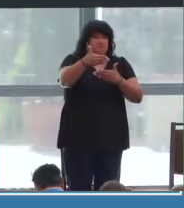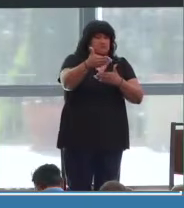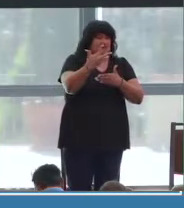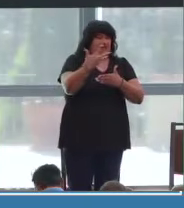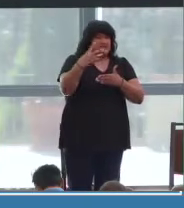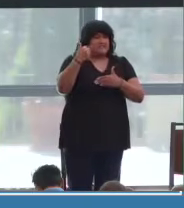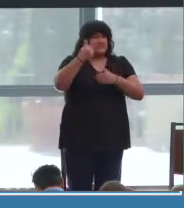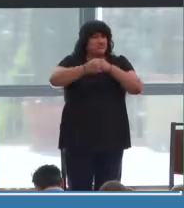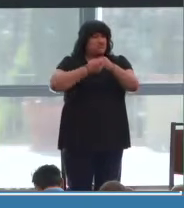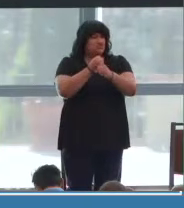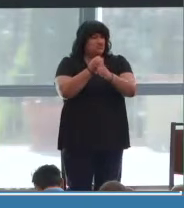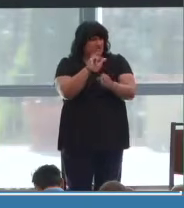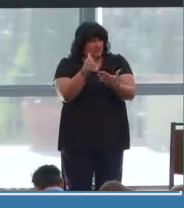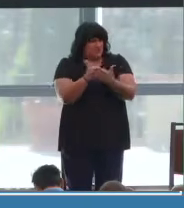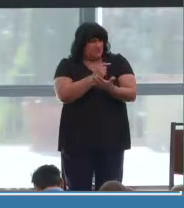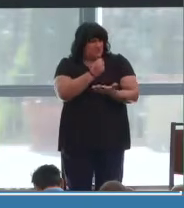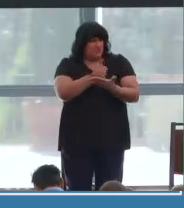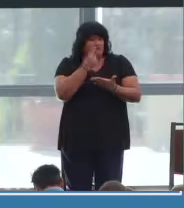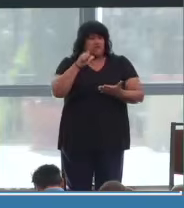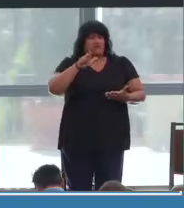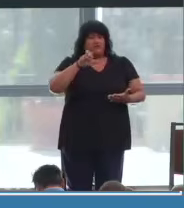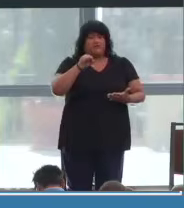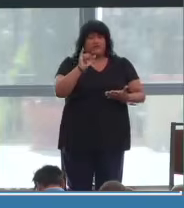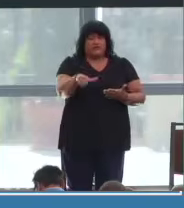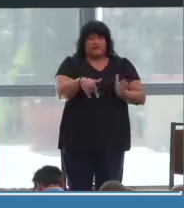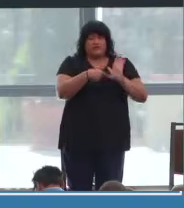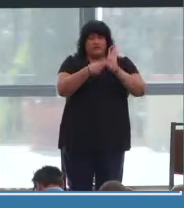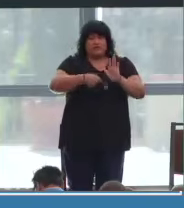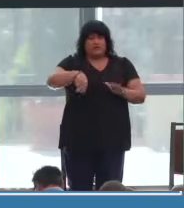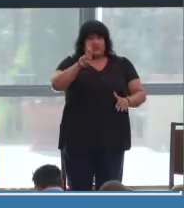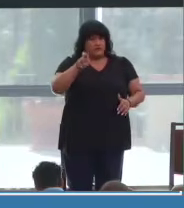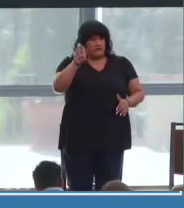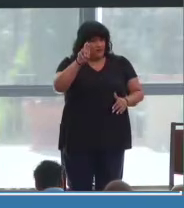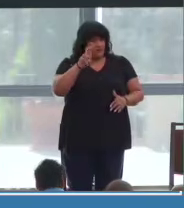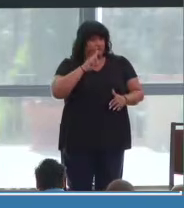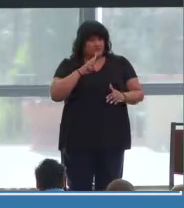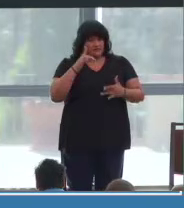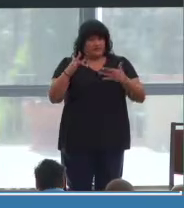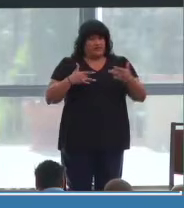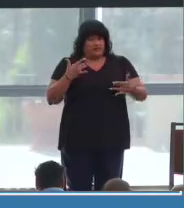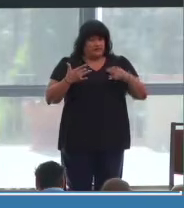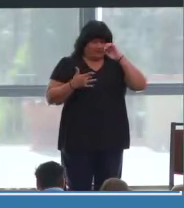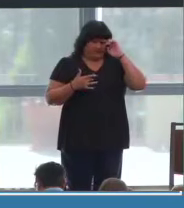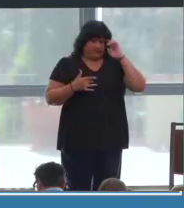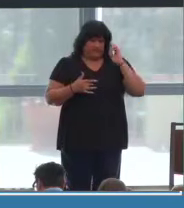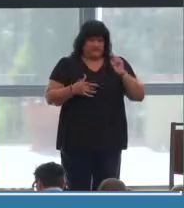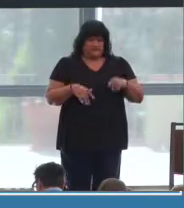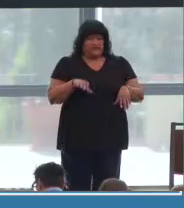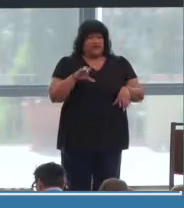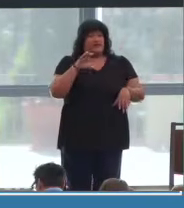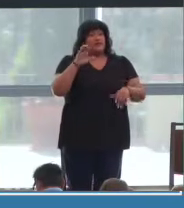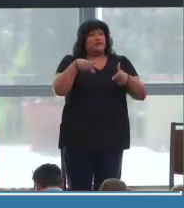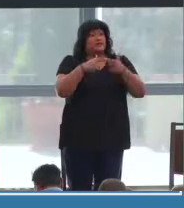treatment for lupus. And this was presented at EULAR, and it's very, very exciting. Then we get to